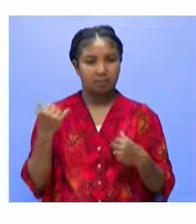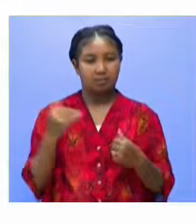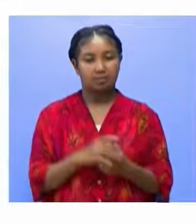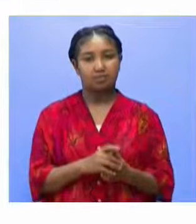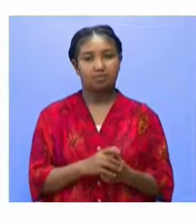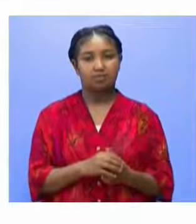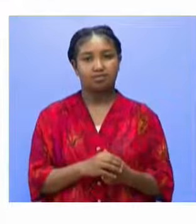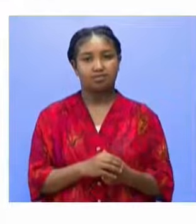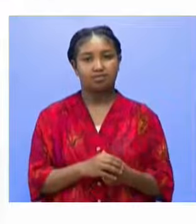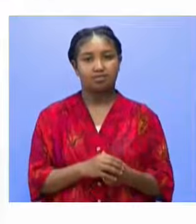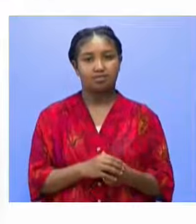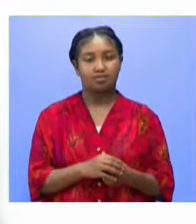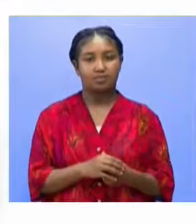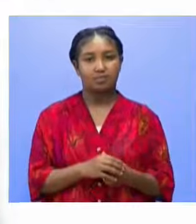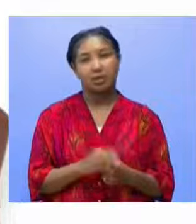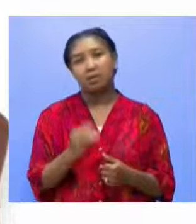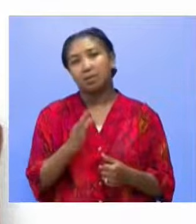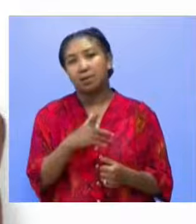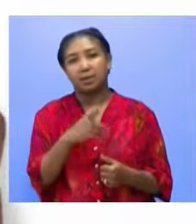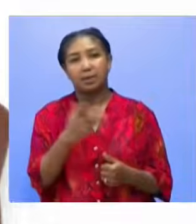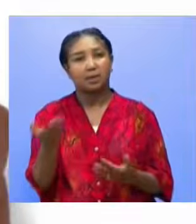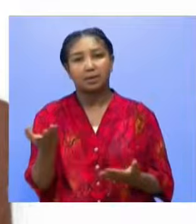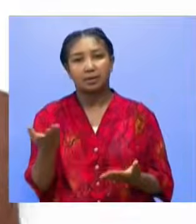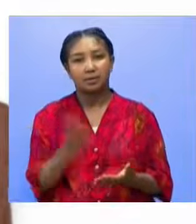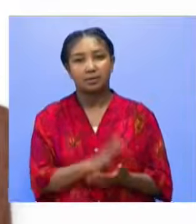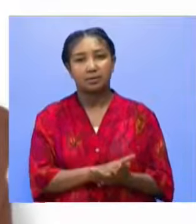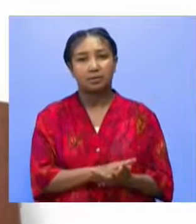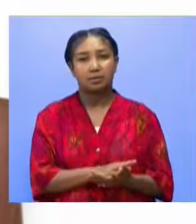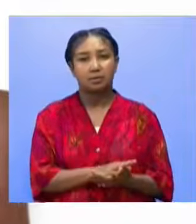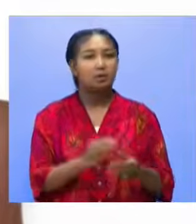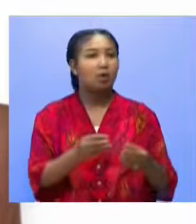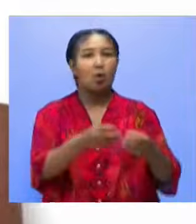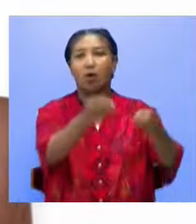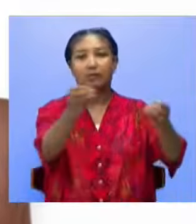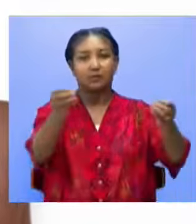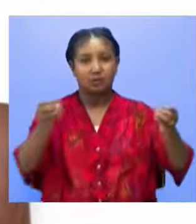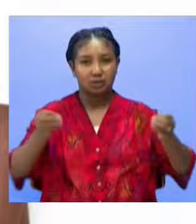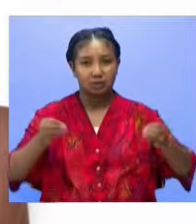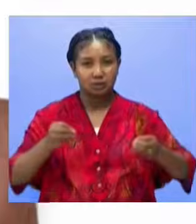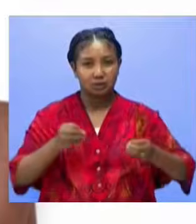yes, maybe in the office.